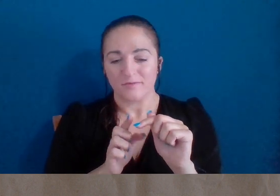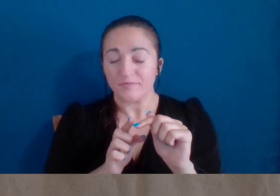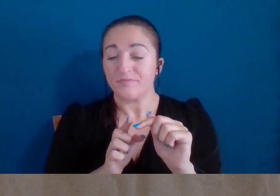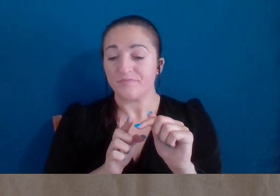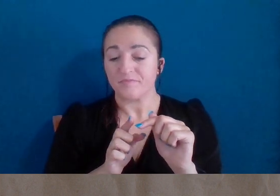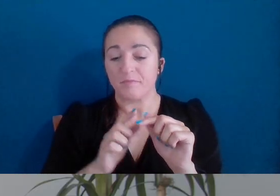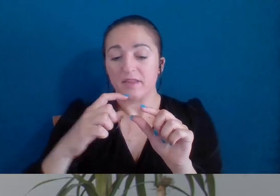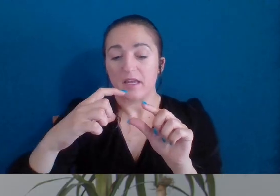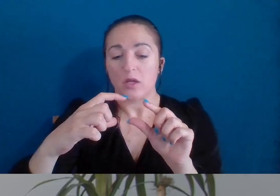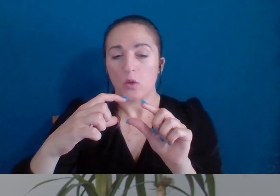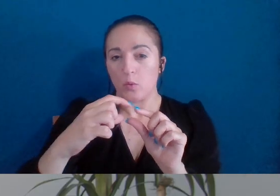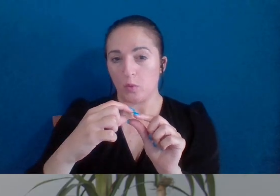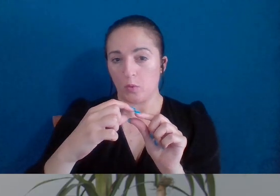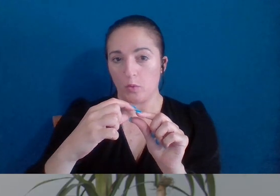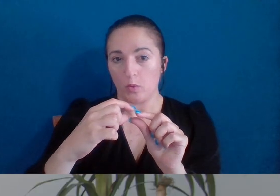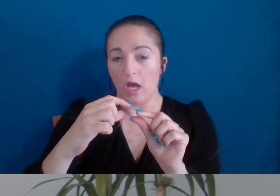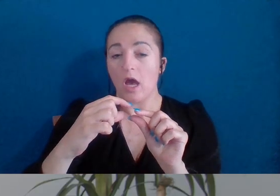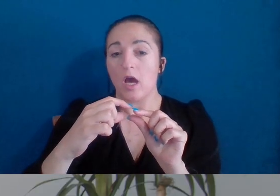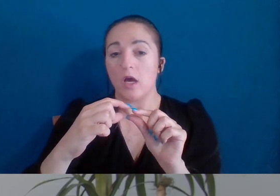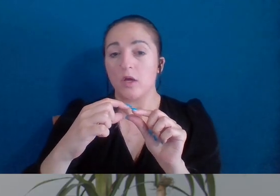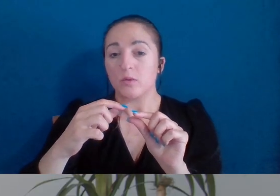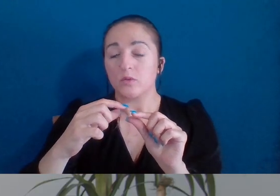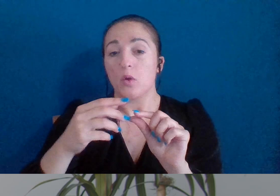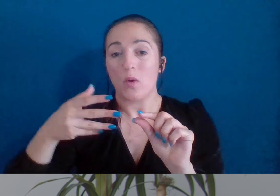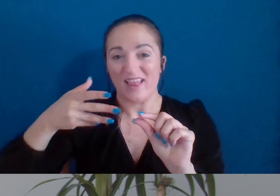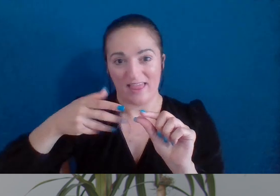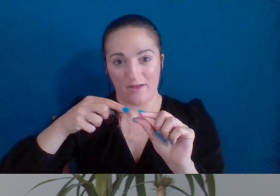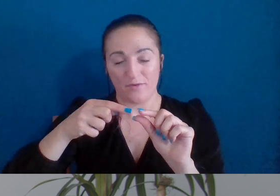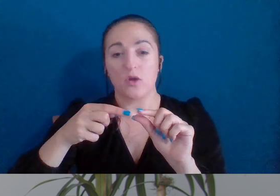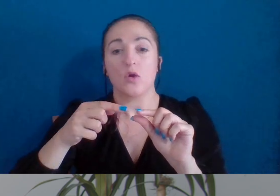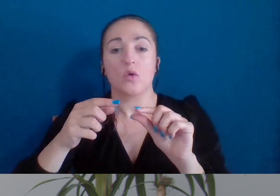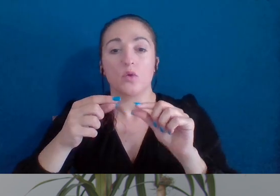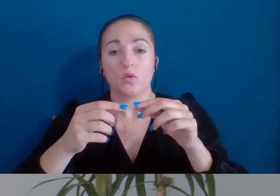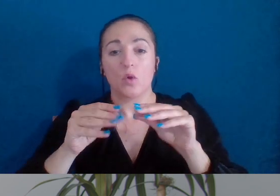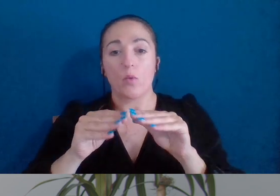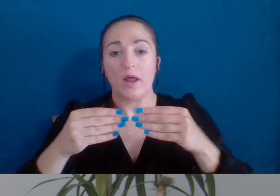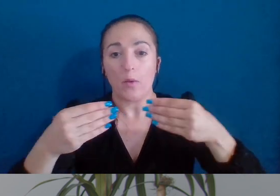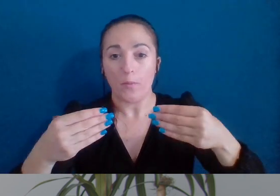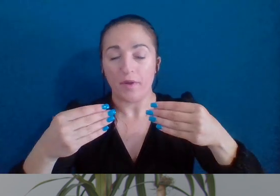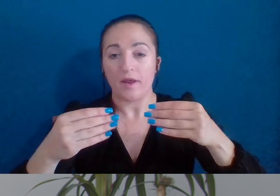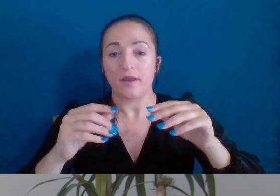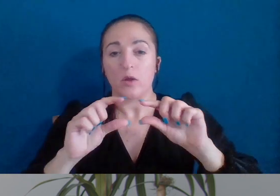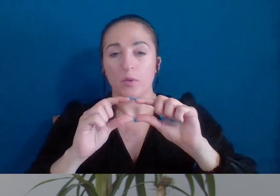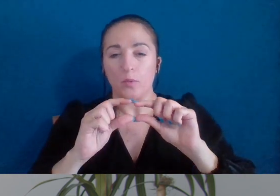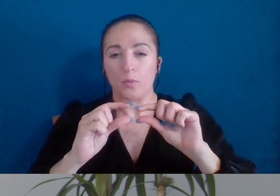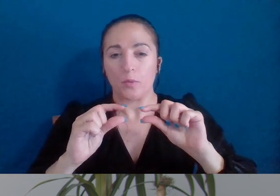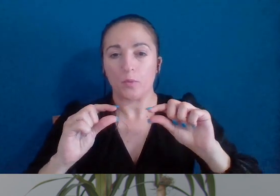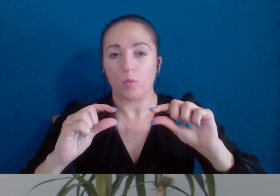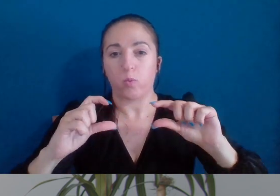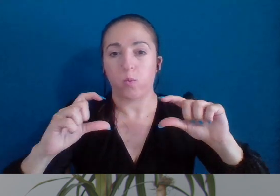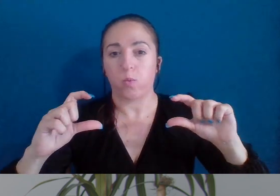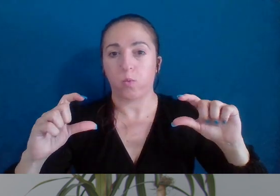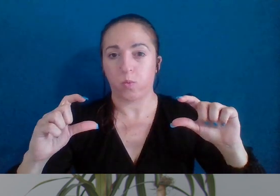corner too. And when I open it, I have kind of two like oval shapes that are touching at the base.